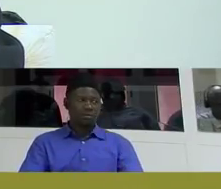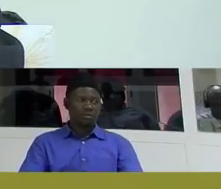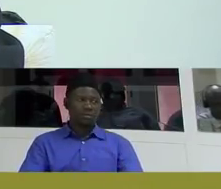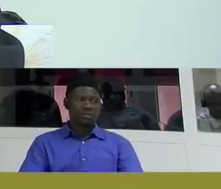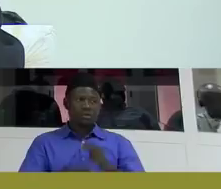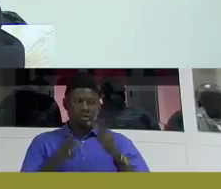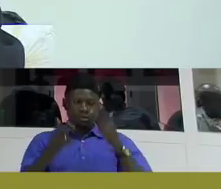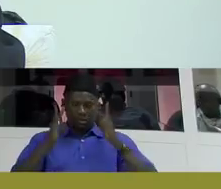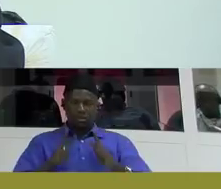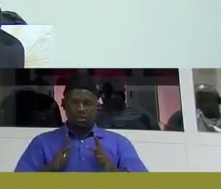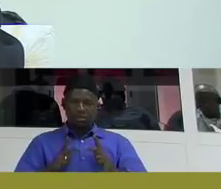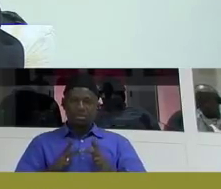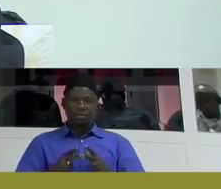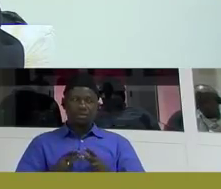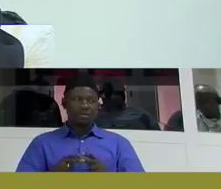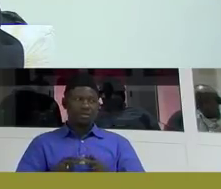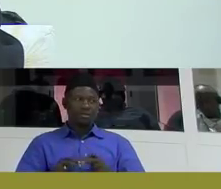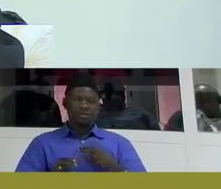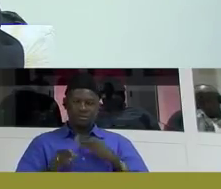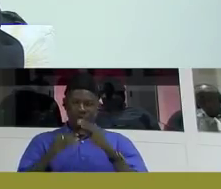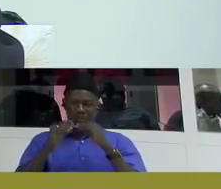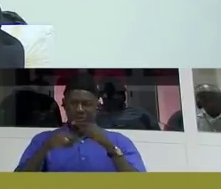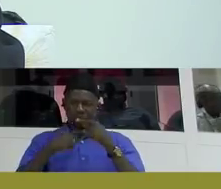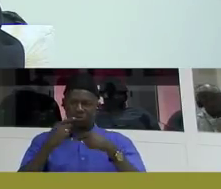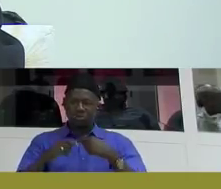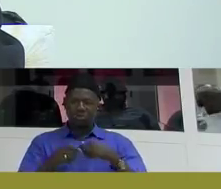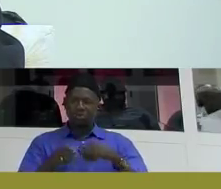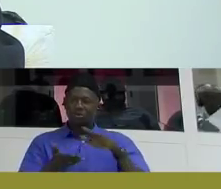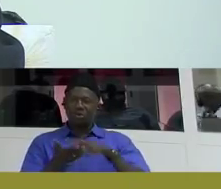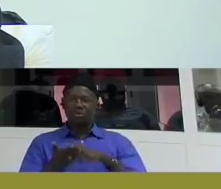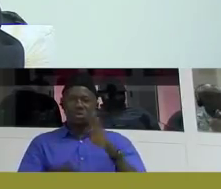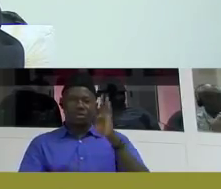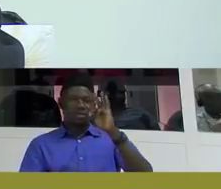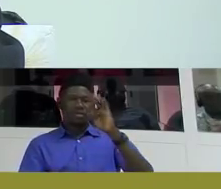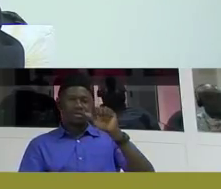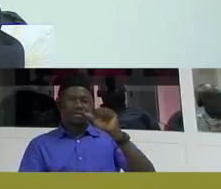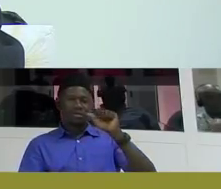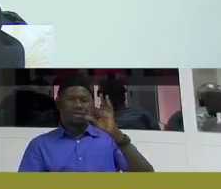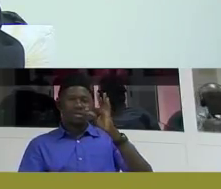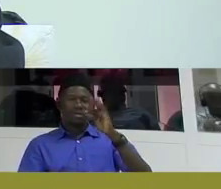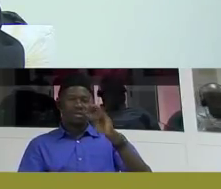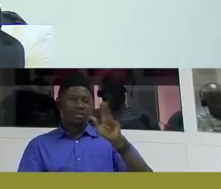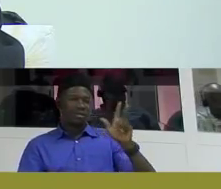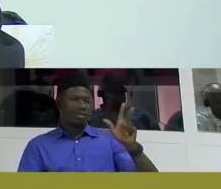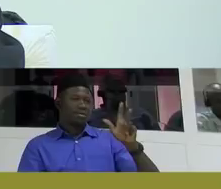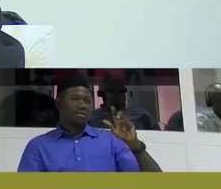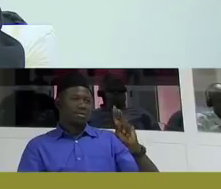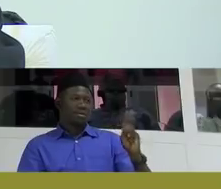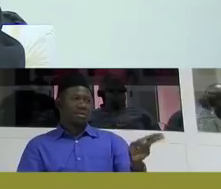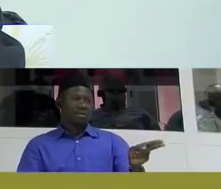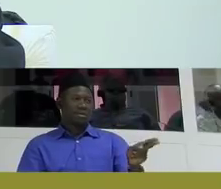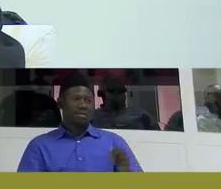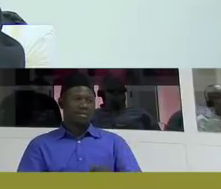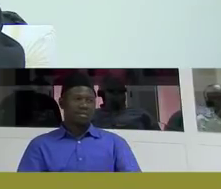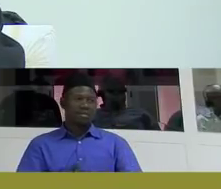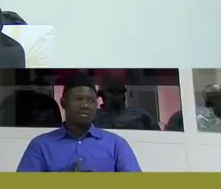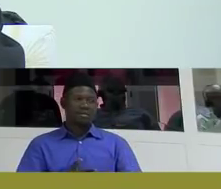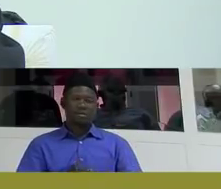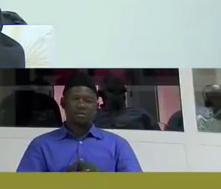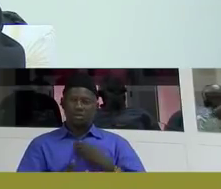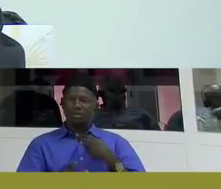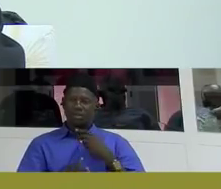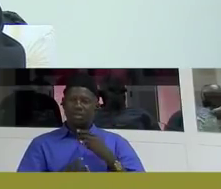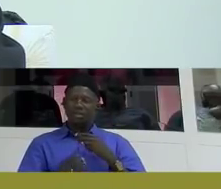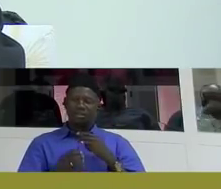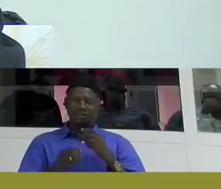you on fatwa and see what it is. I thought there were, you had declarations, you had decrees, you had